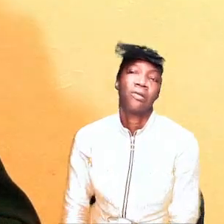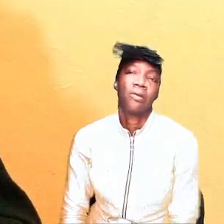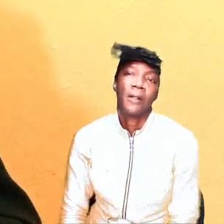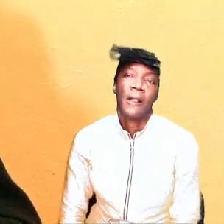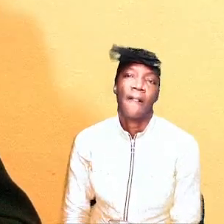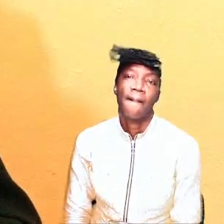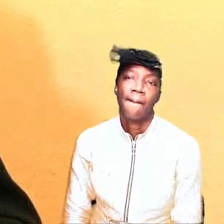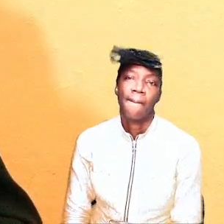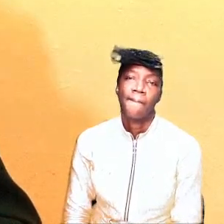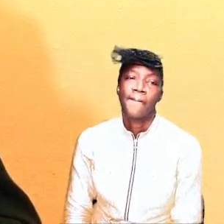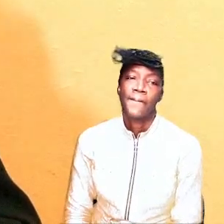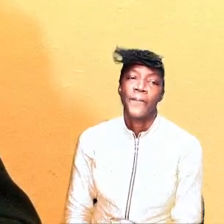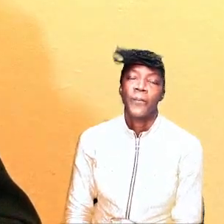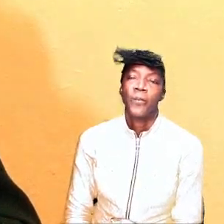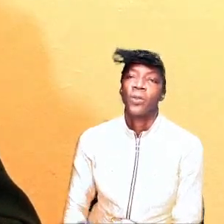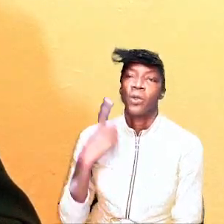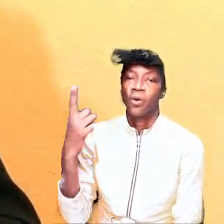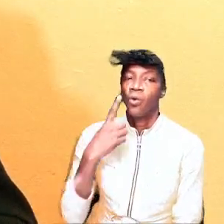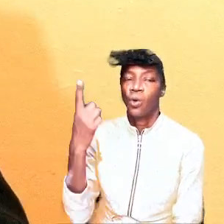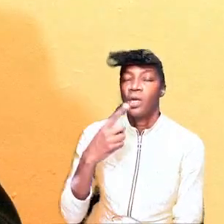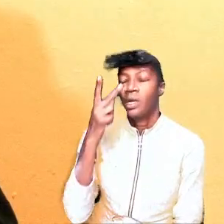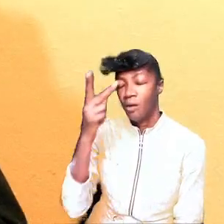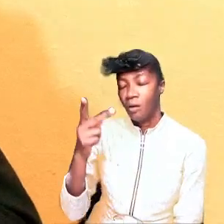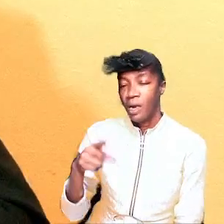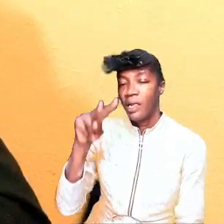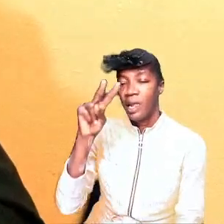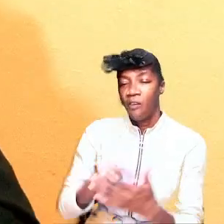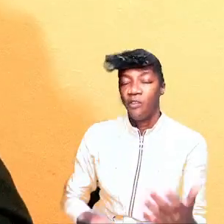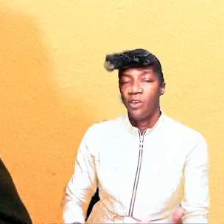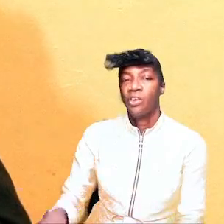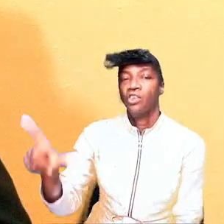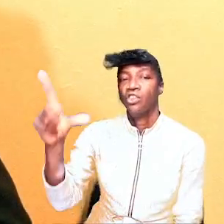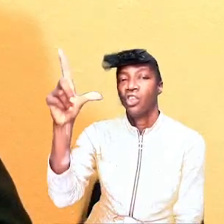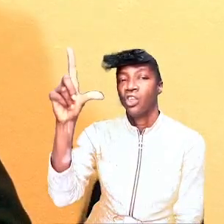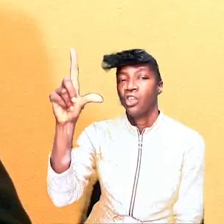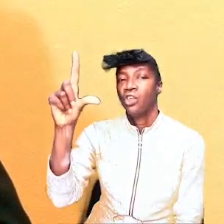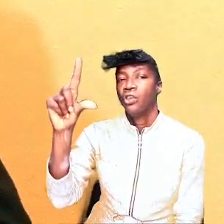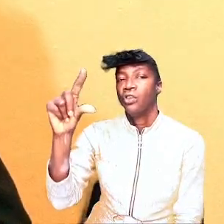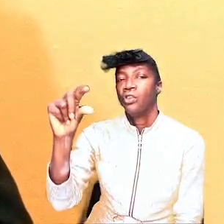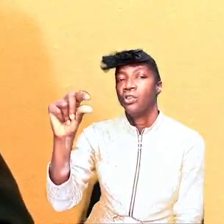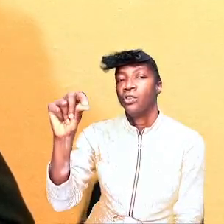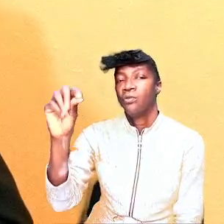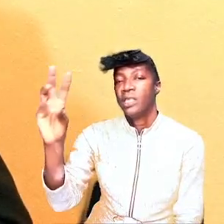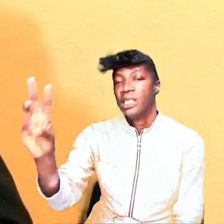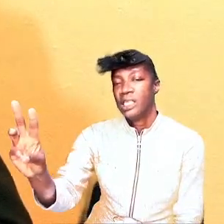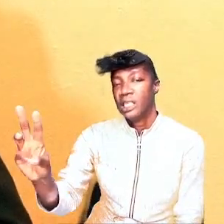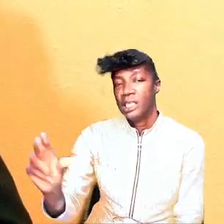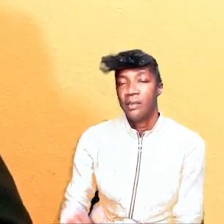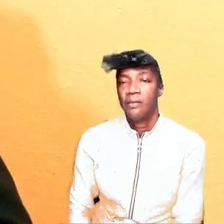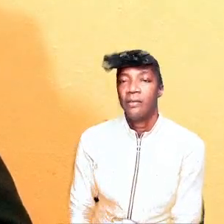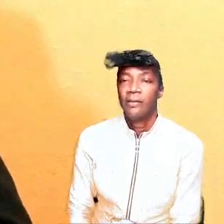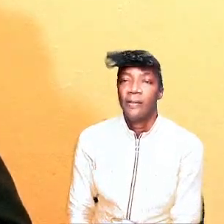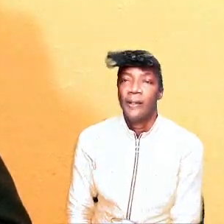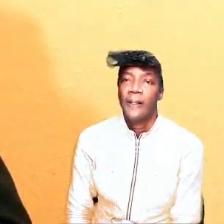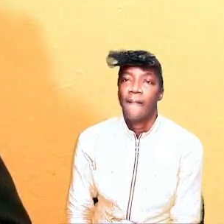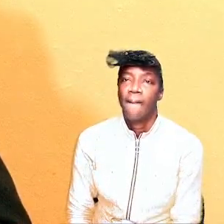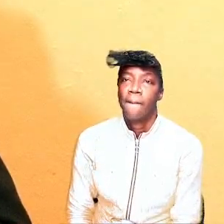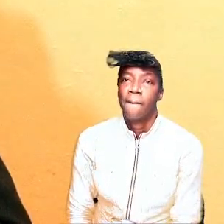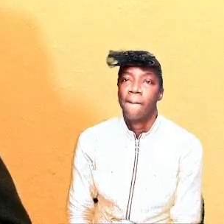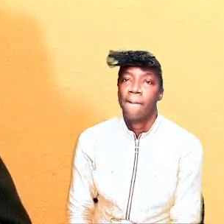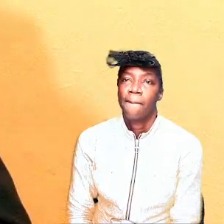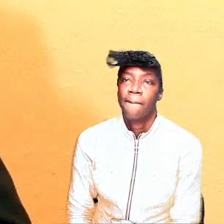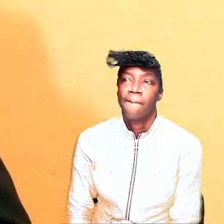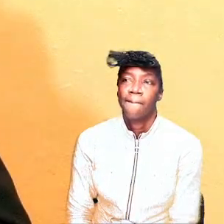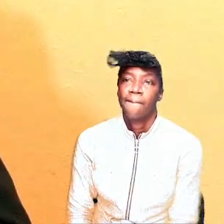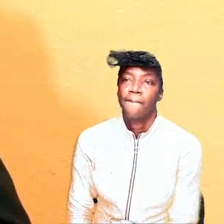And tonight we will only look at verse 26. We want to just find verse 26. And we want to read that